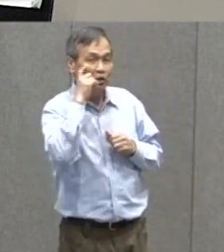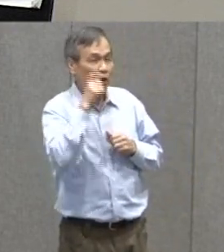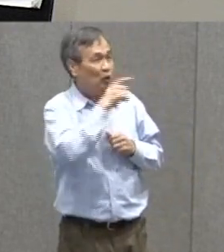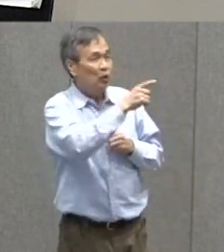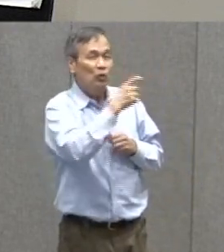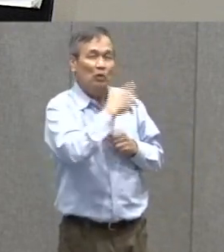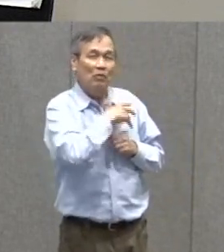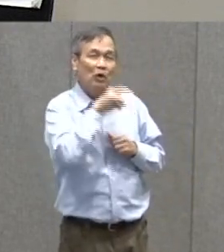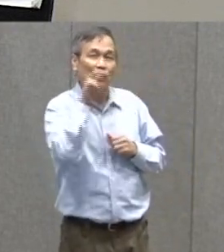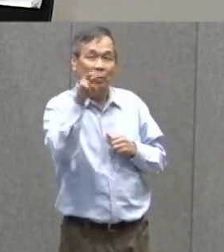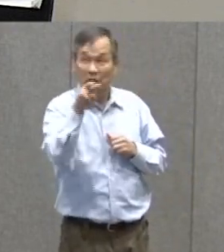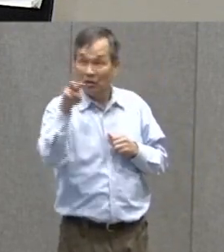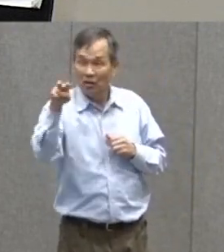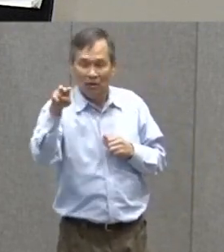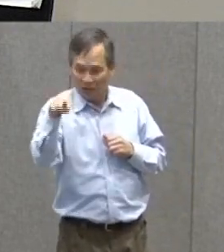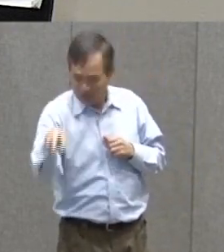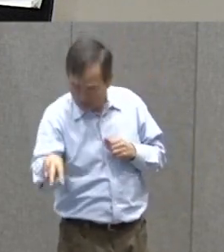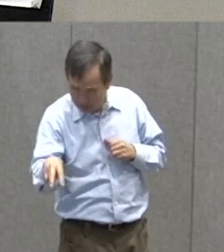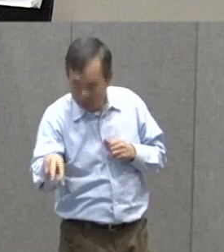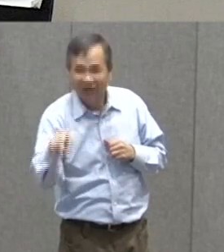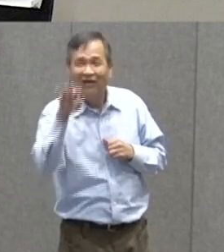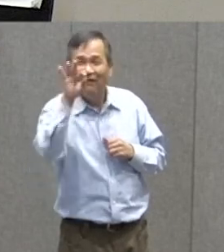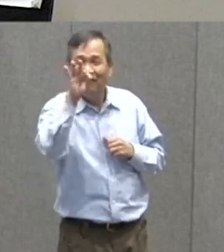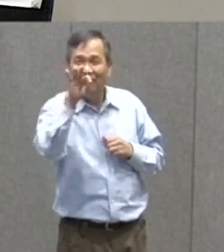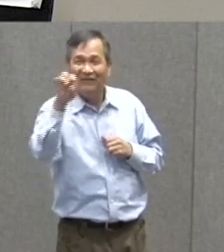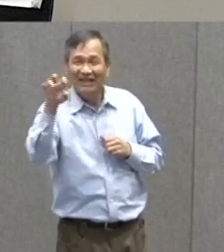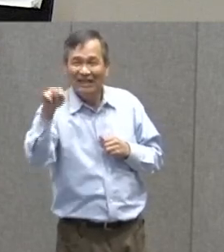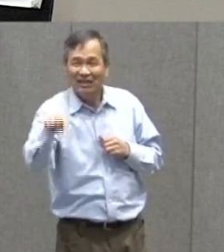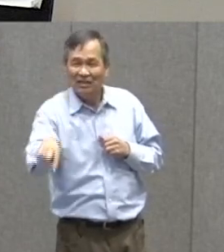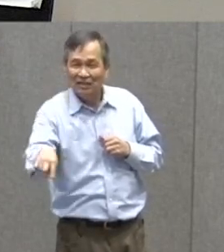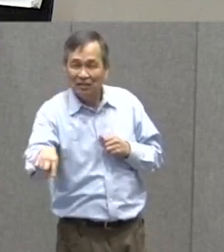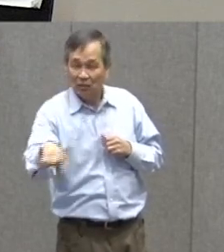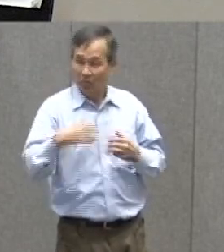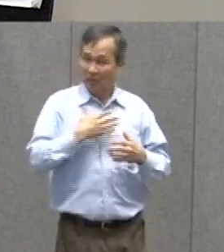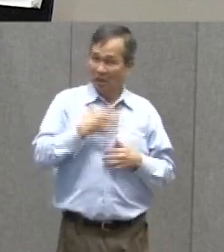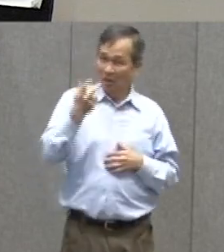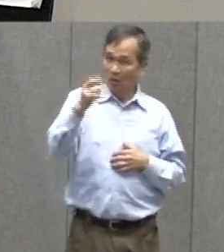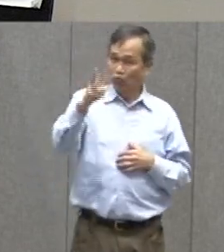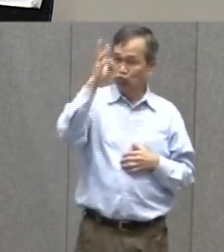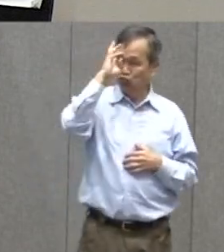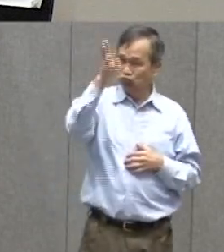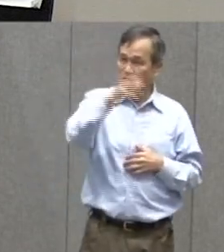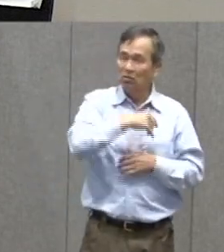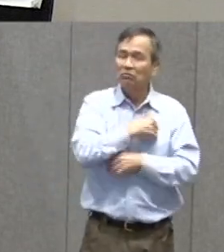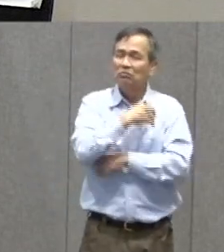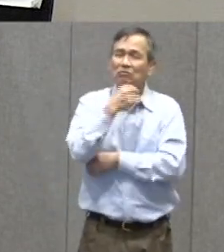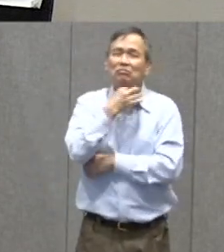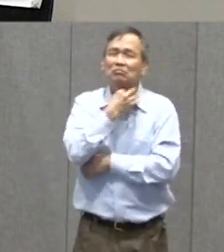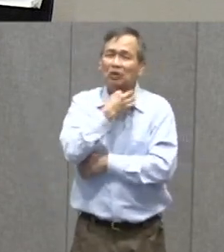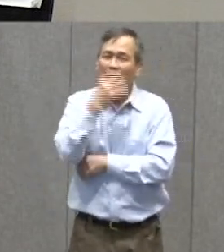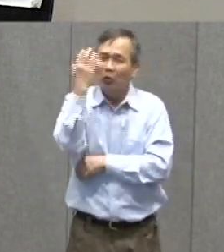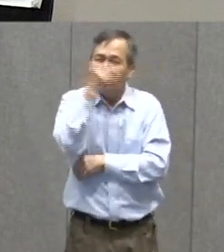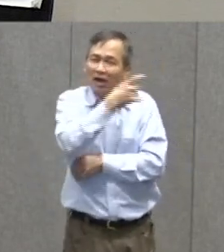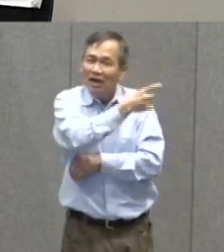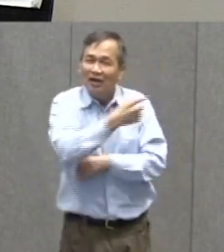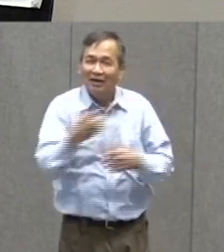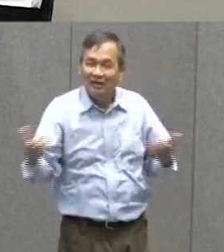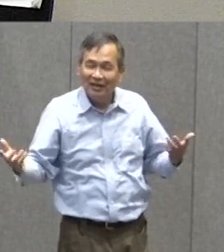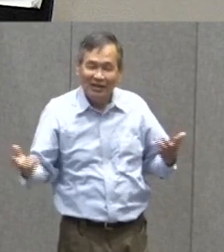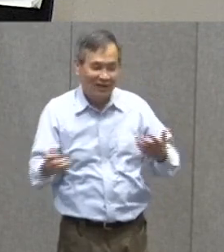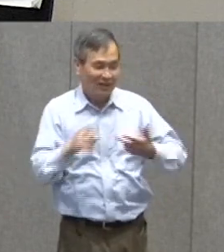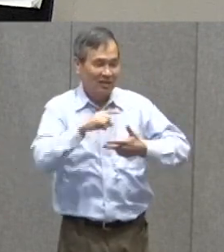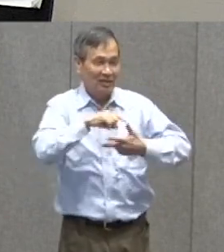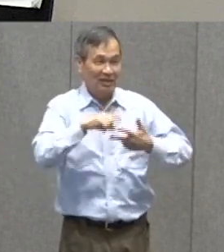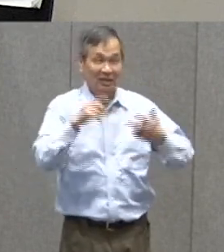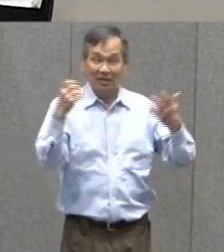So these are questions that I came up with, and I am going to, what I'm